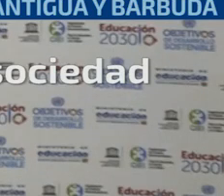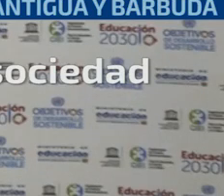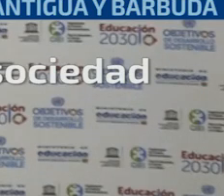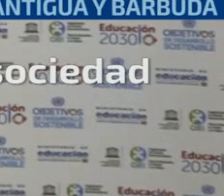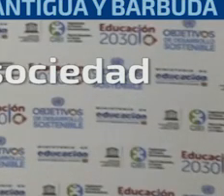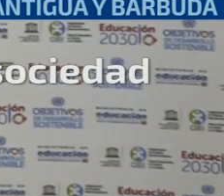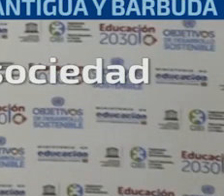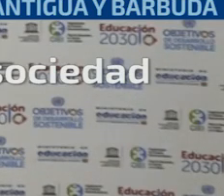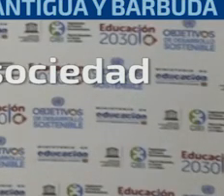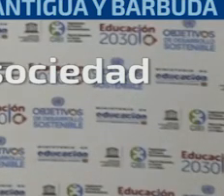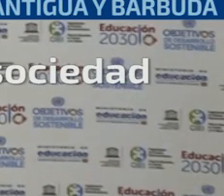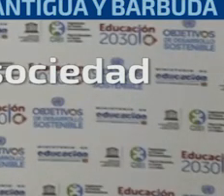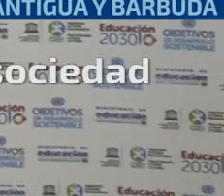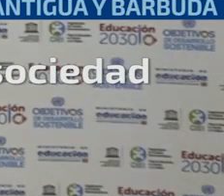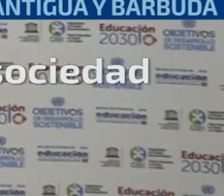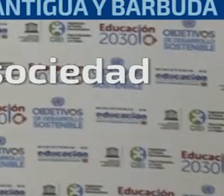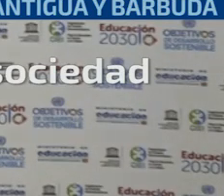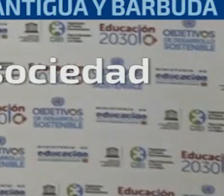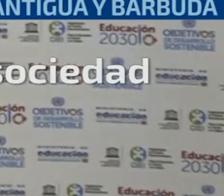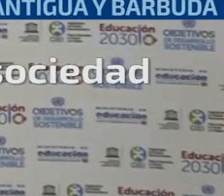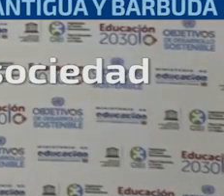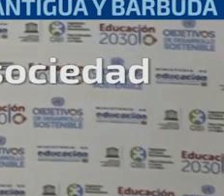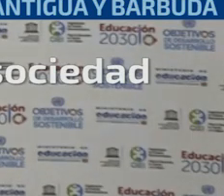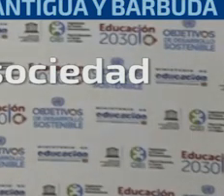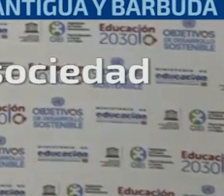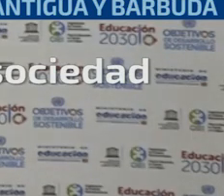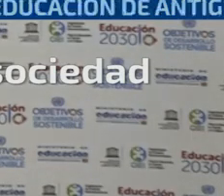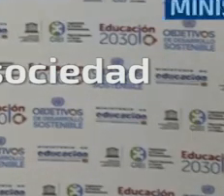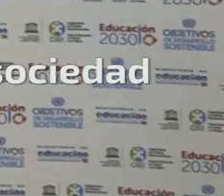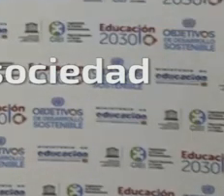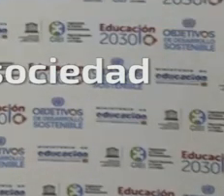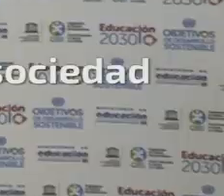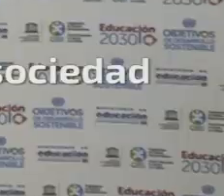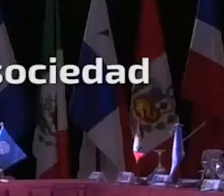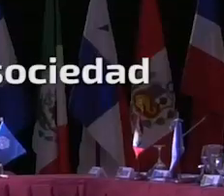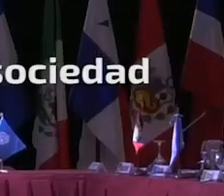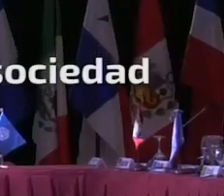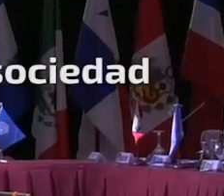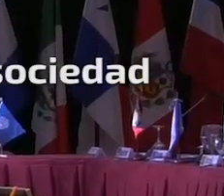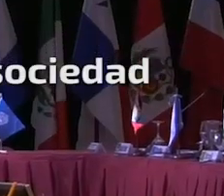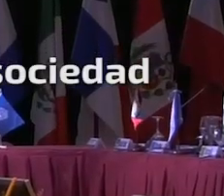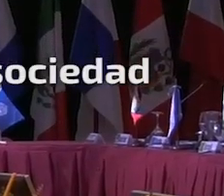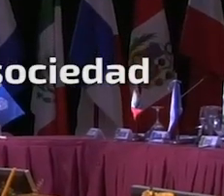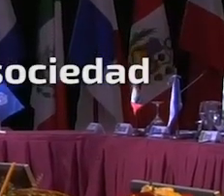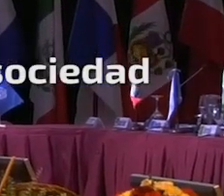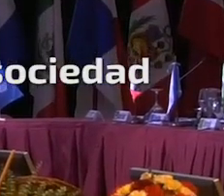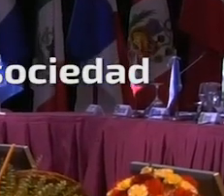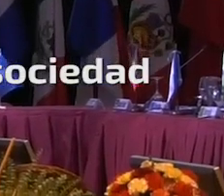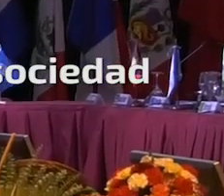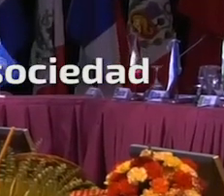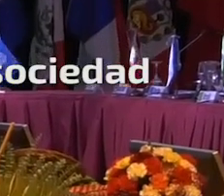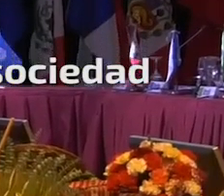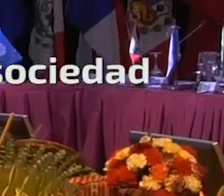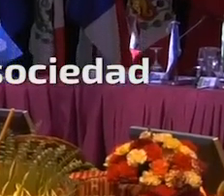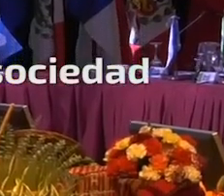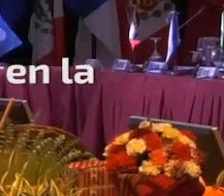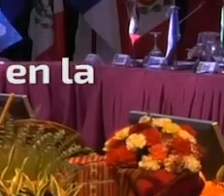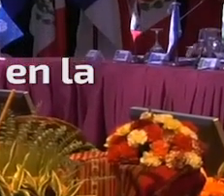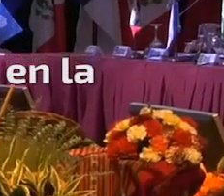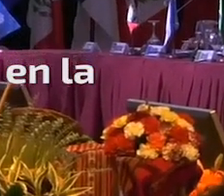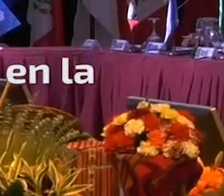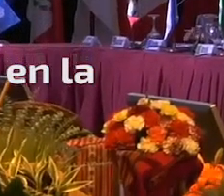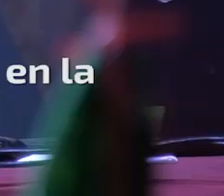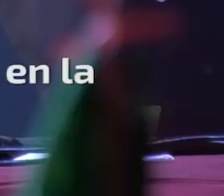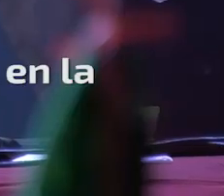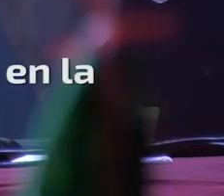are essential, primarily because it helps us to be able to identify issues such as bureaucratic impediments, financial challenges,